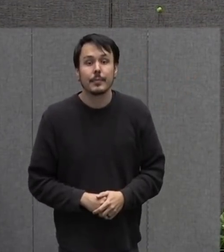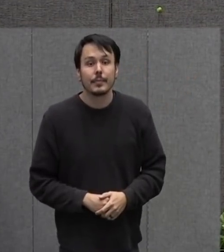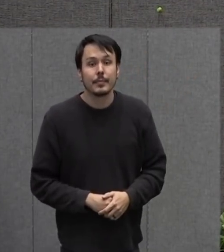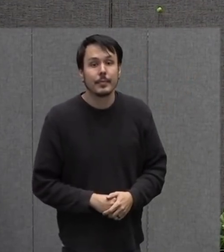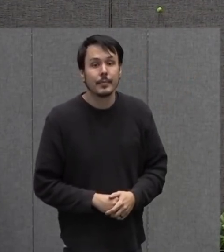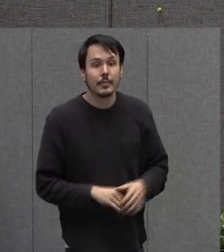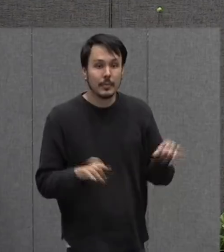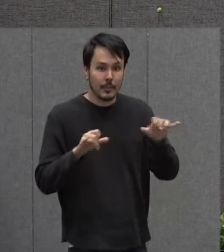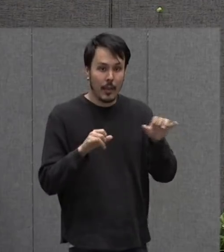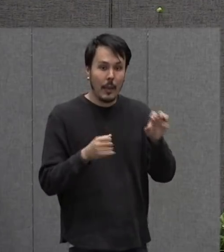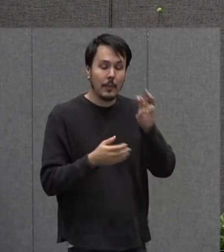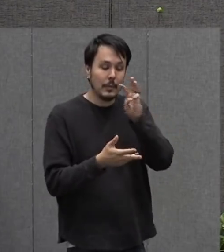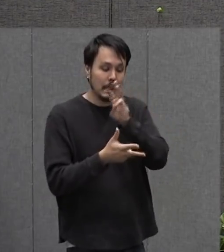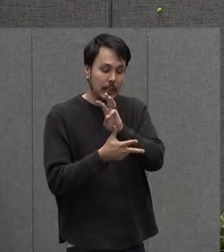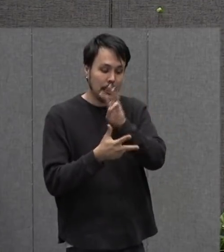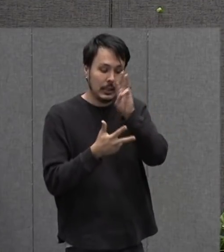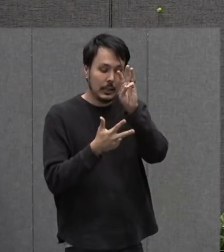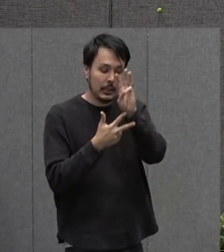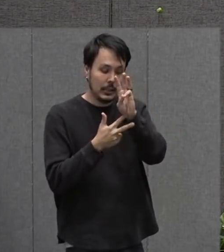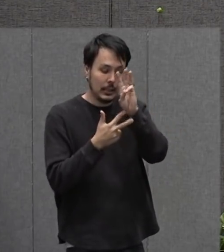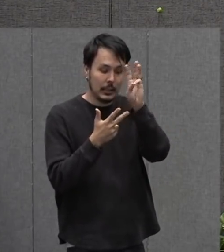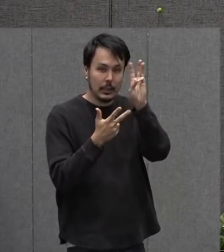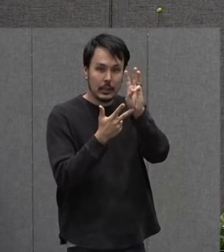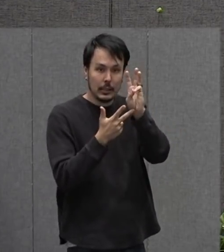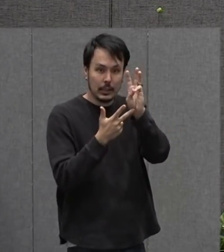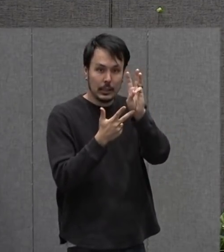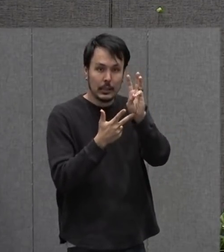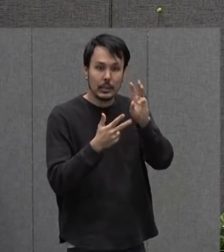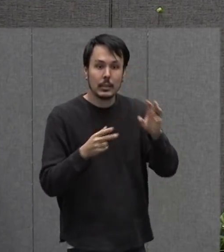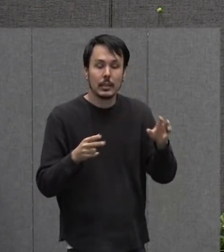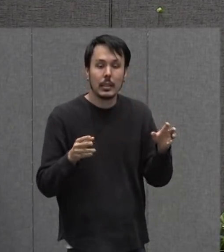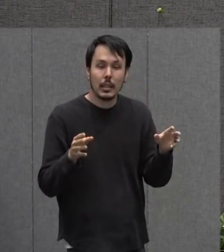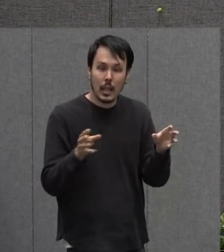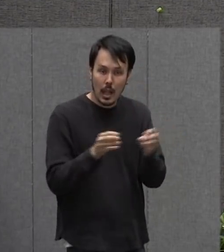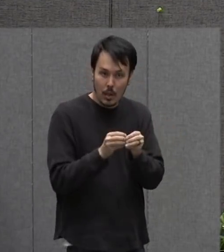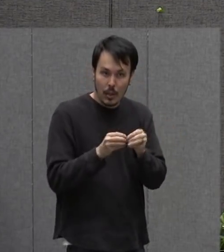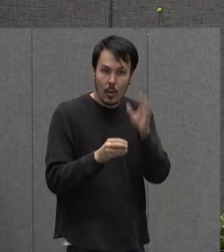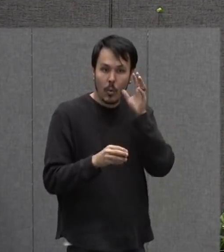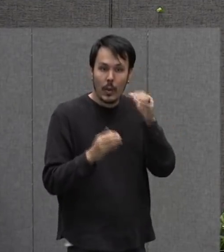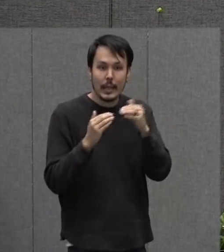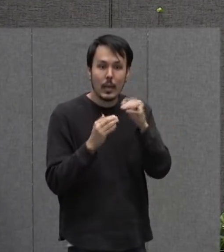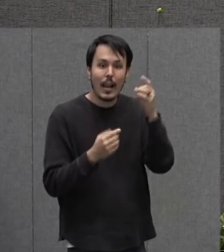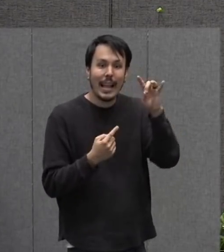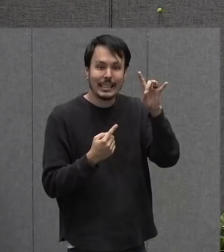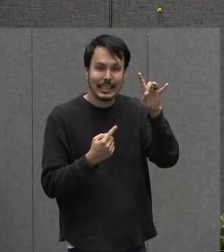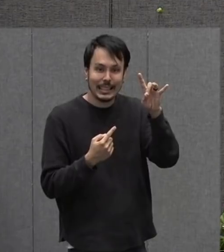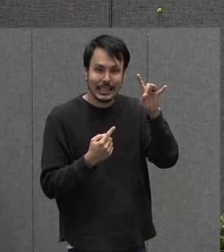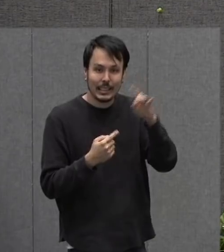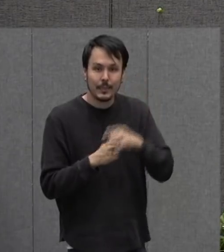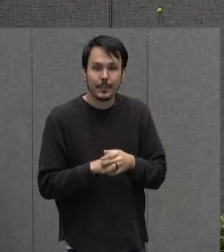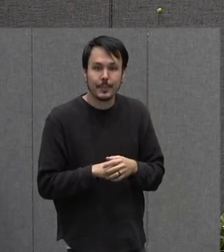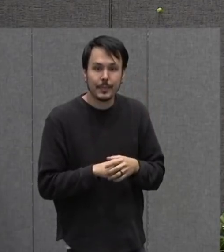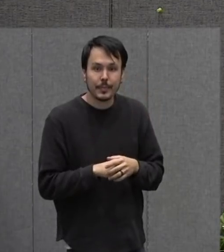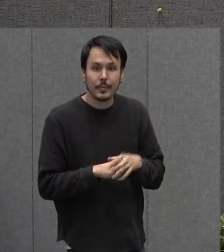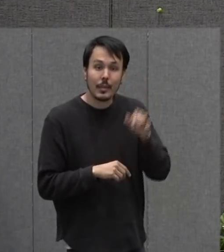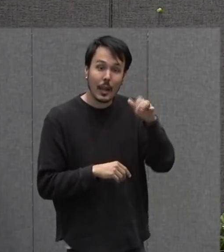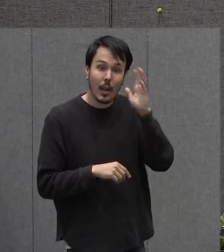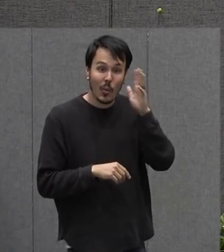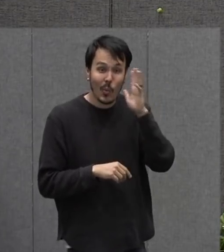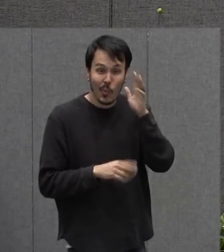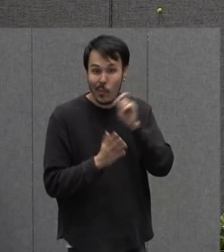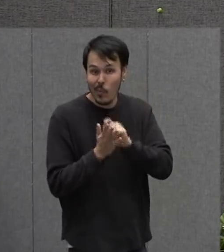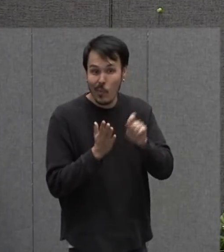Like 6 plus 6 plus 6 equals 18, because there was 6 petals on each flower. And that would be writing